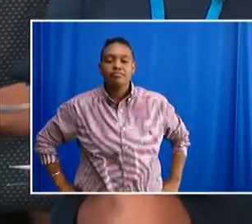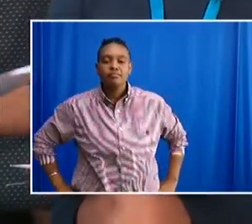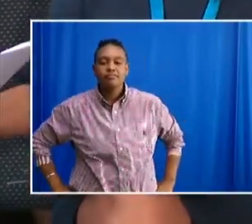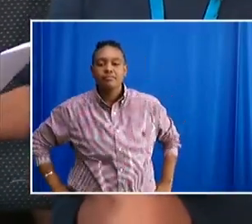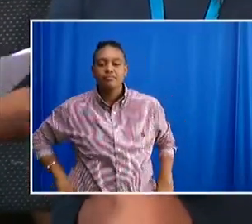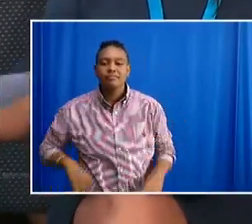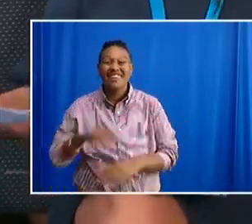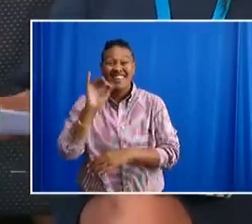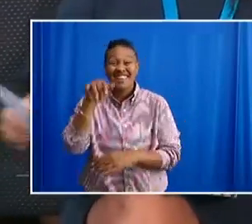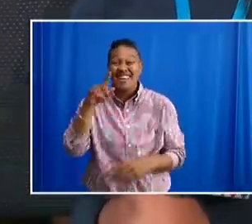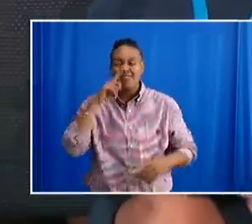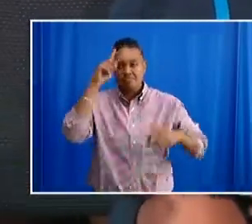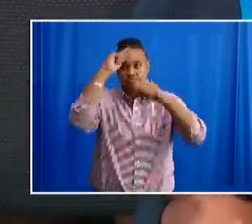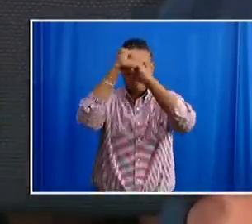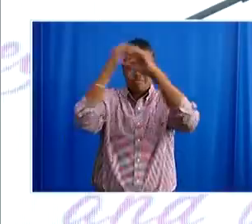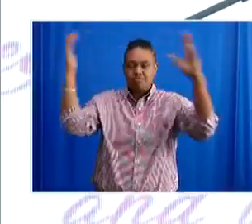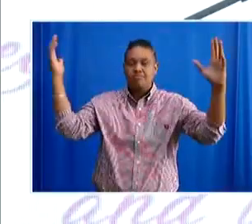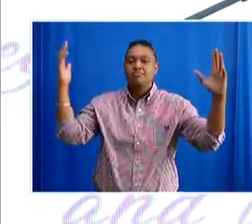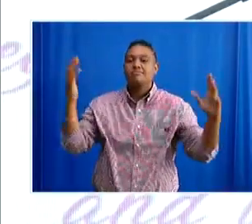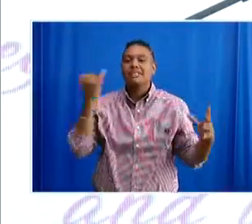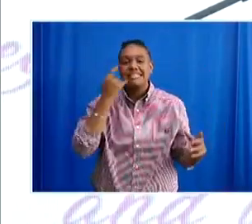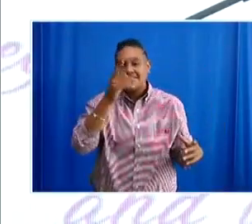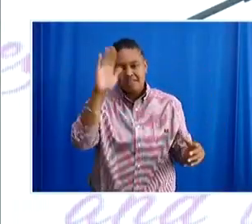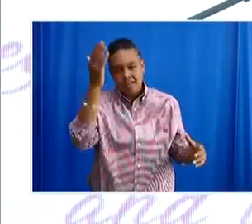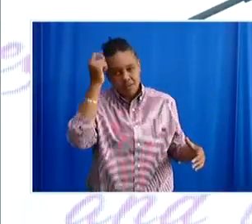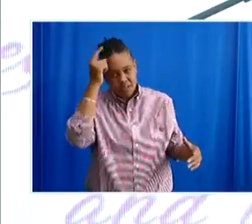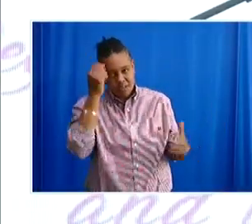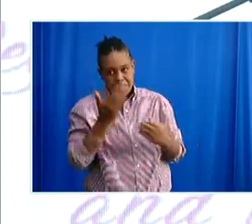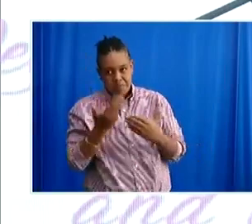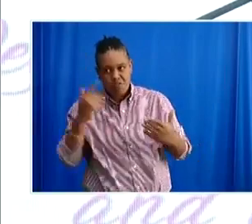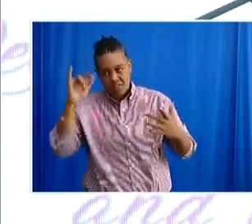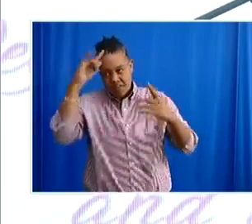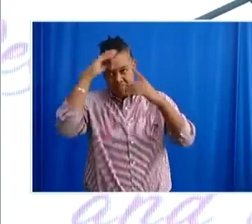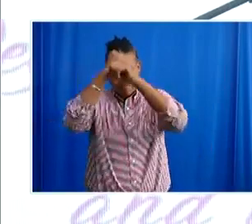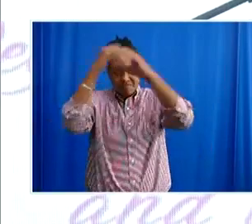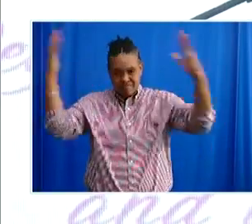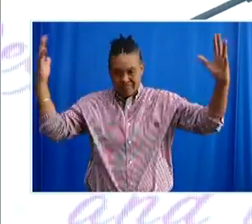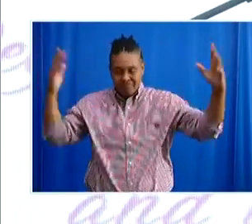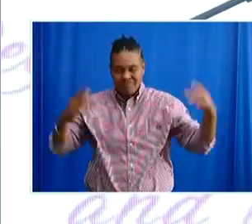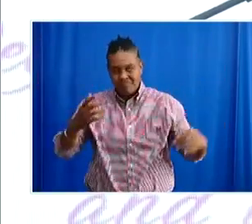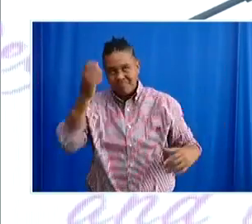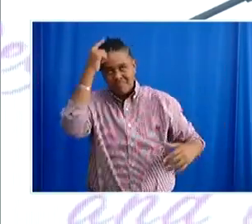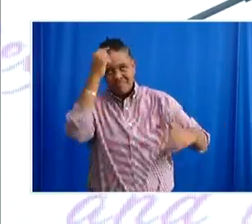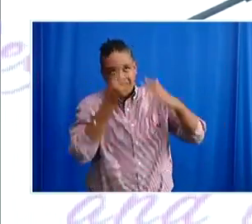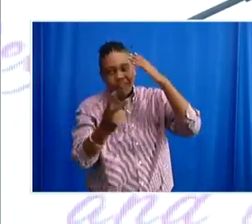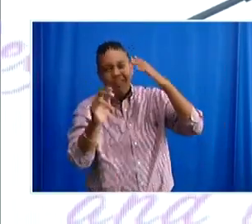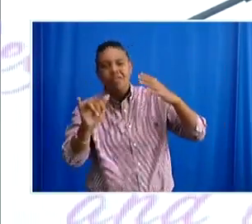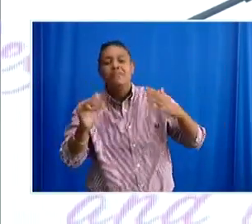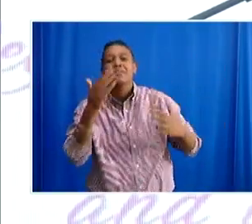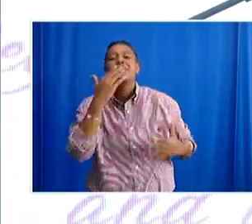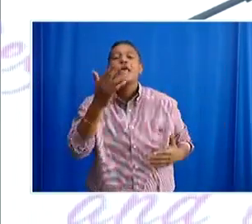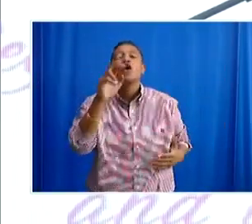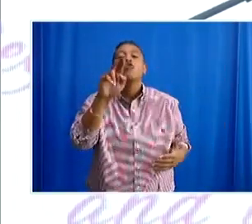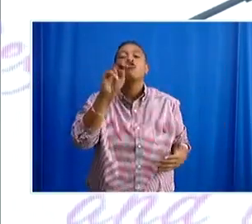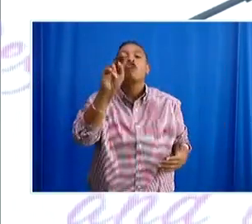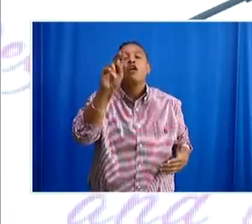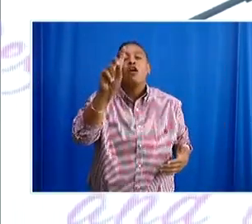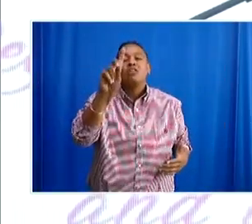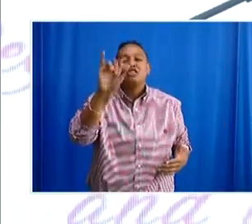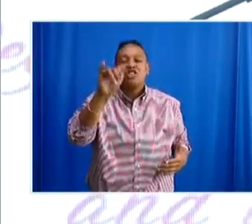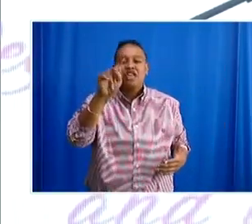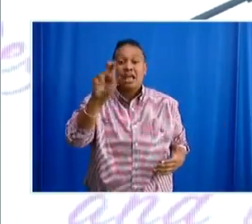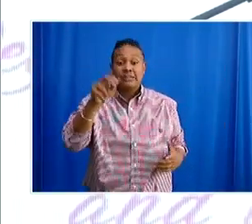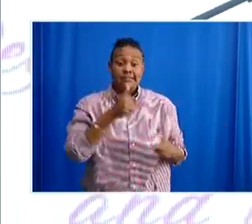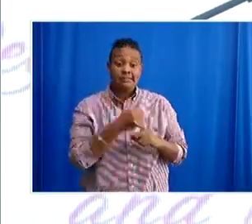That has painted a picture, if you never had one before. Thank you so much, Ronald Jackson,